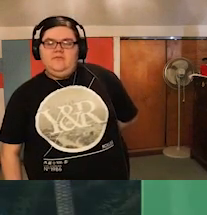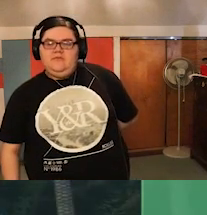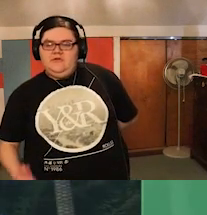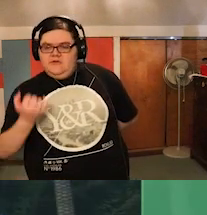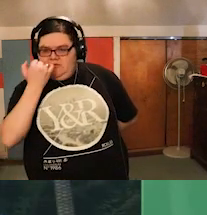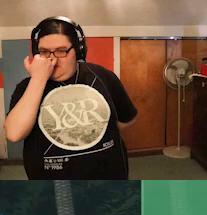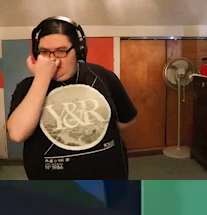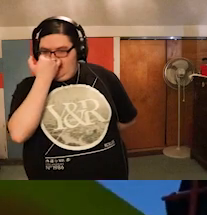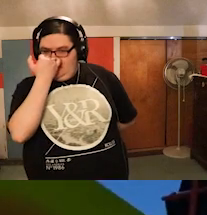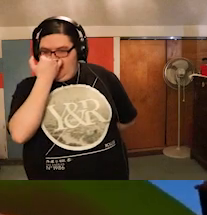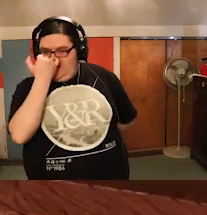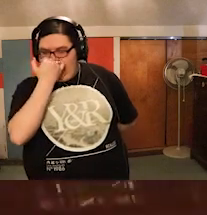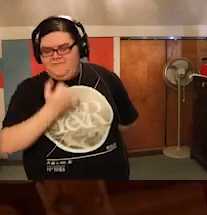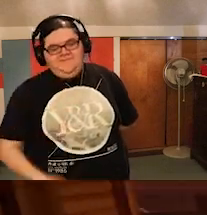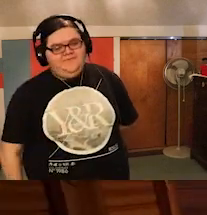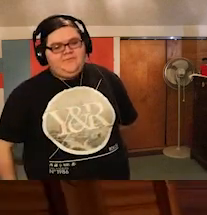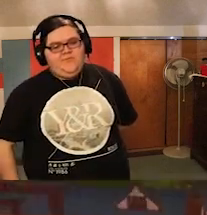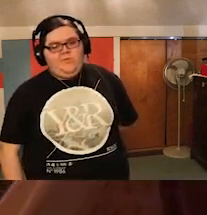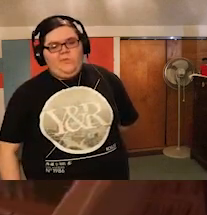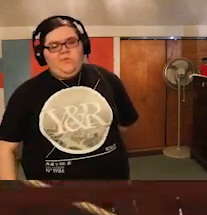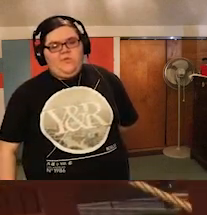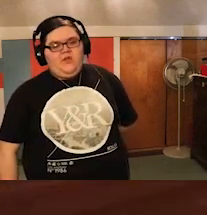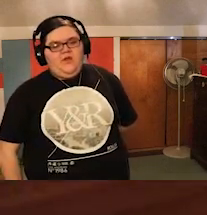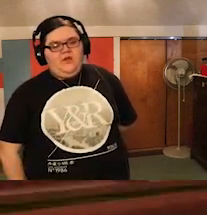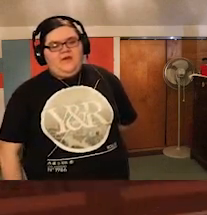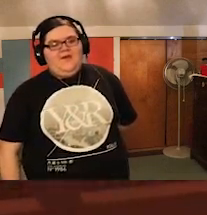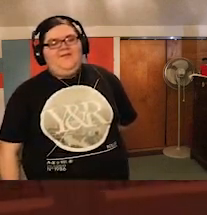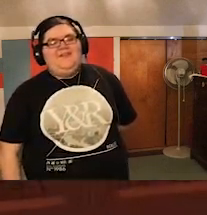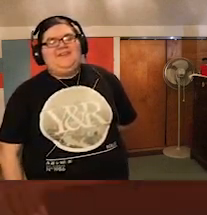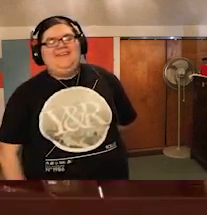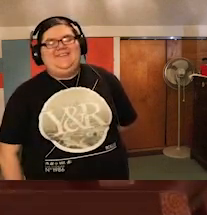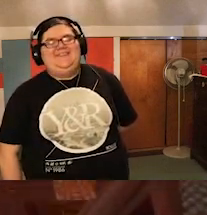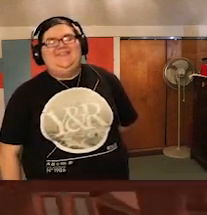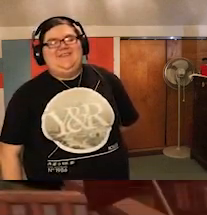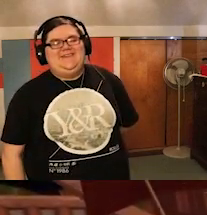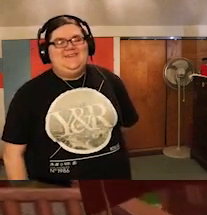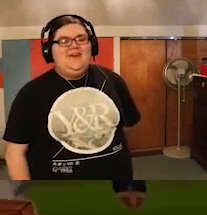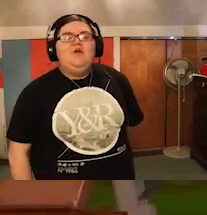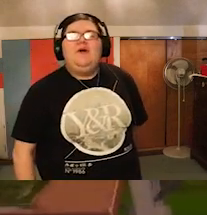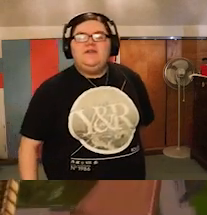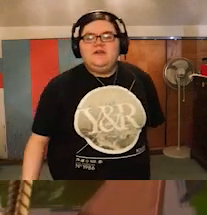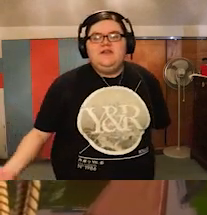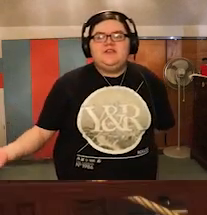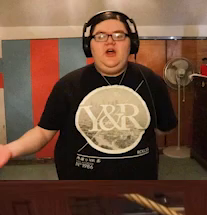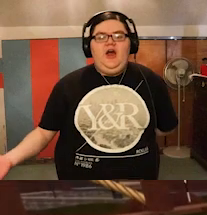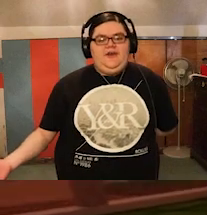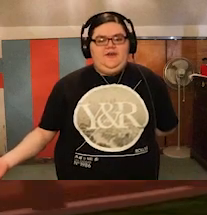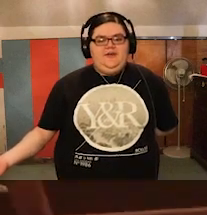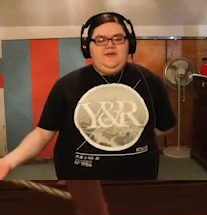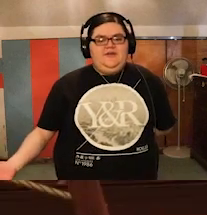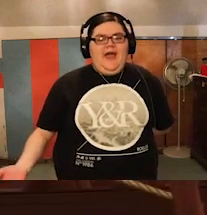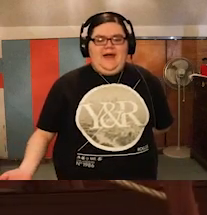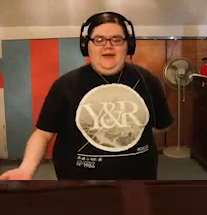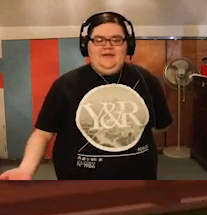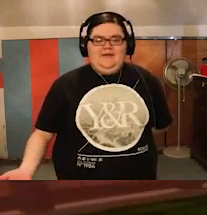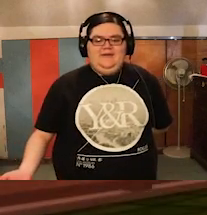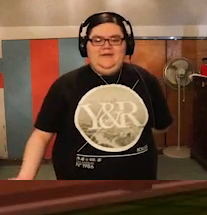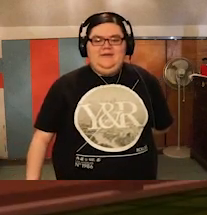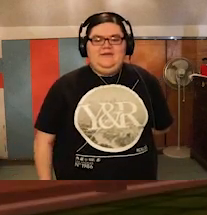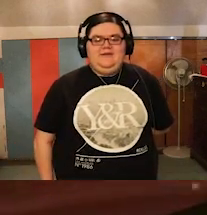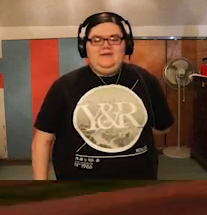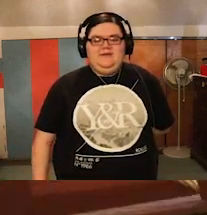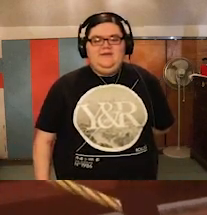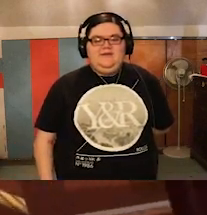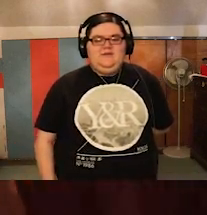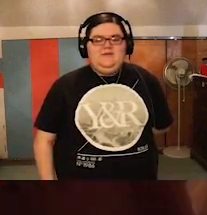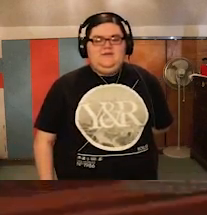I think Josh might win, guys. We need to have it. If only collision was on. If only collision. Hold your back. Why is the collision on? Yeah. I think it defaulted